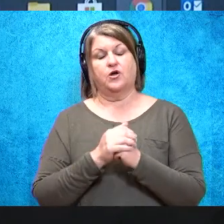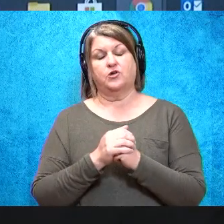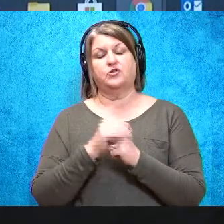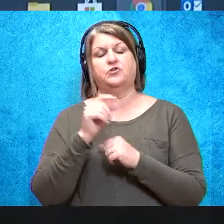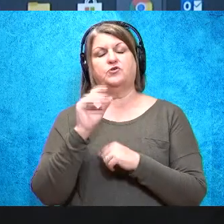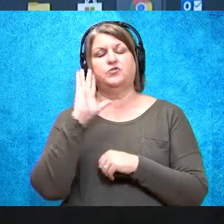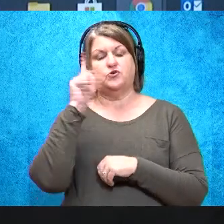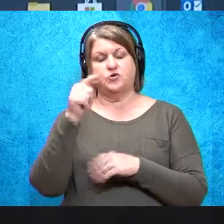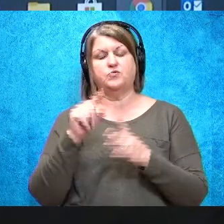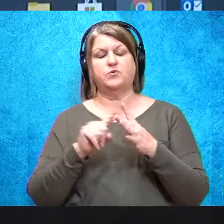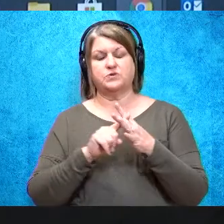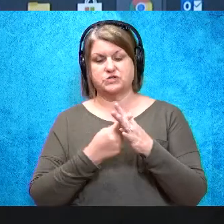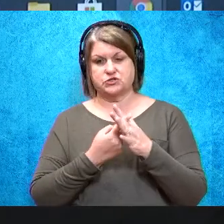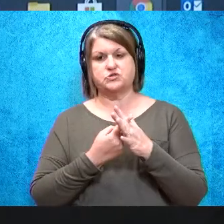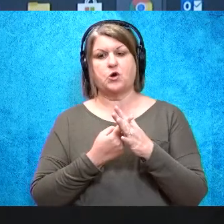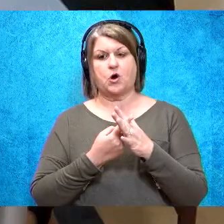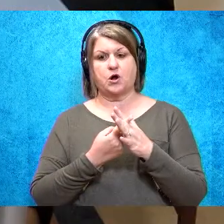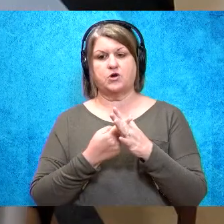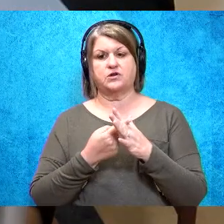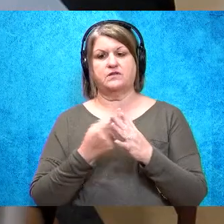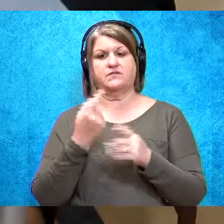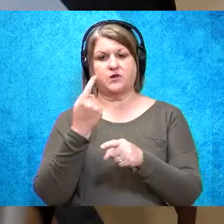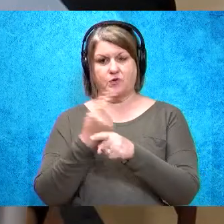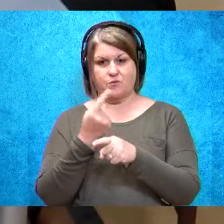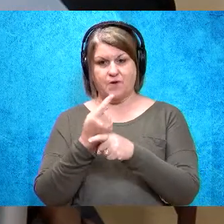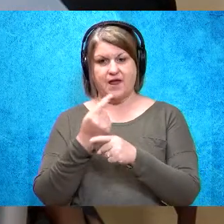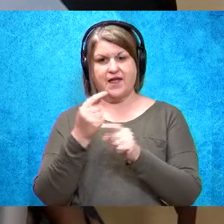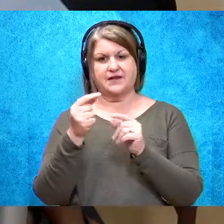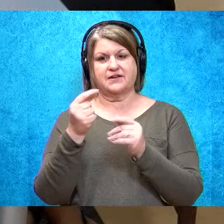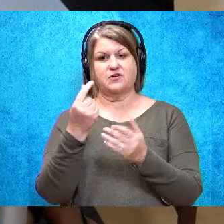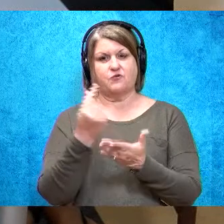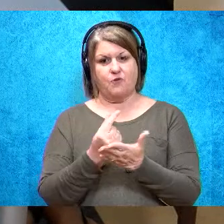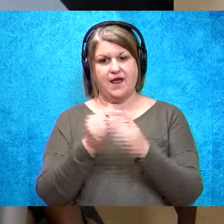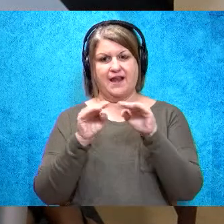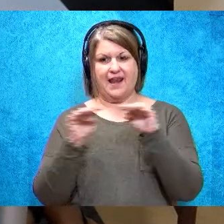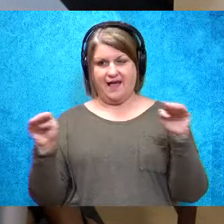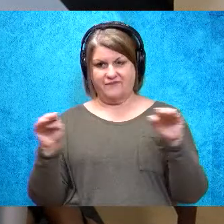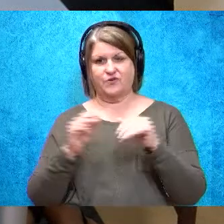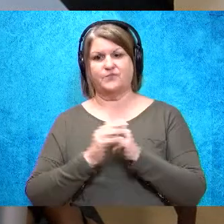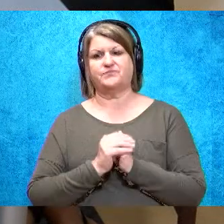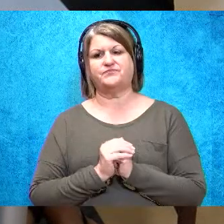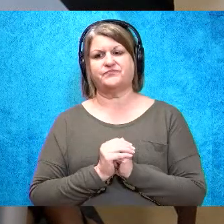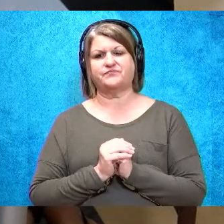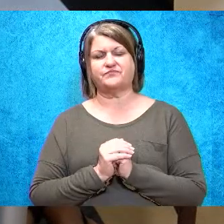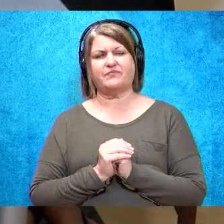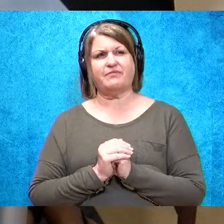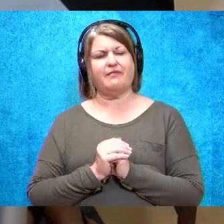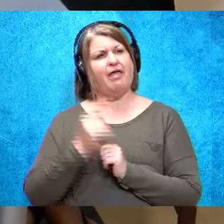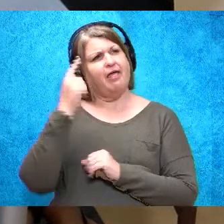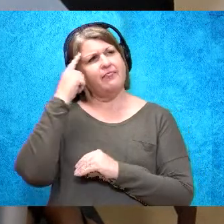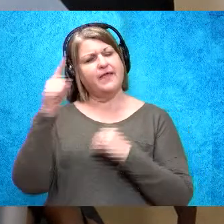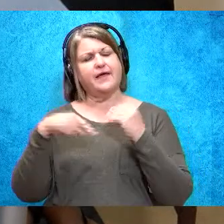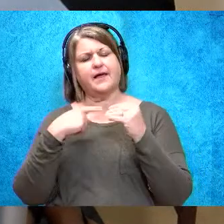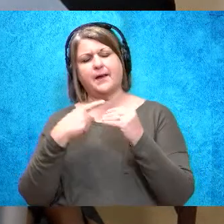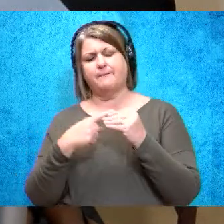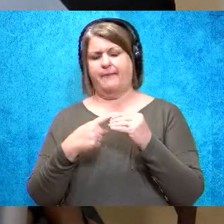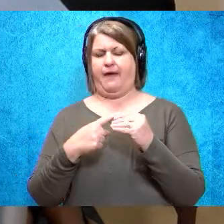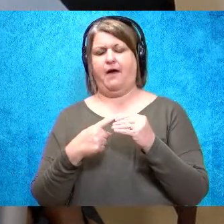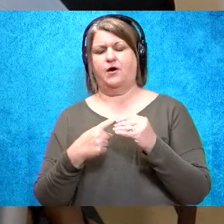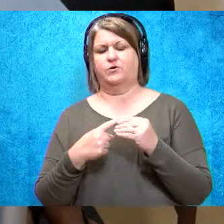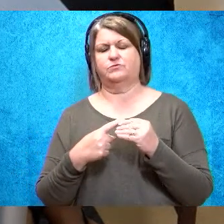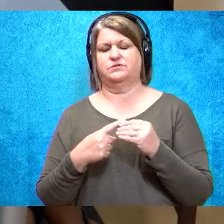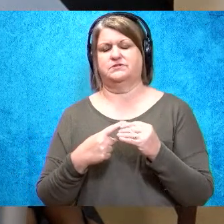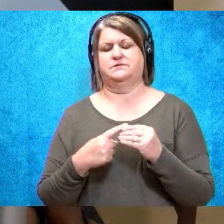so keep up the good work. Exactly. So now think about this, holding yourself accountable.